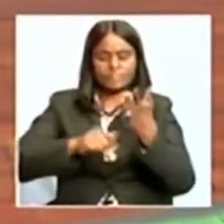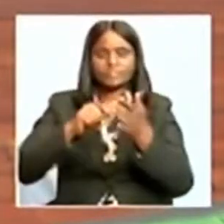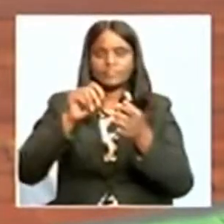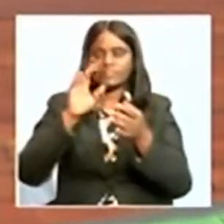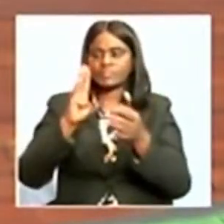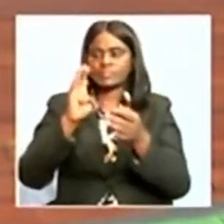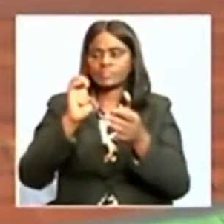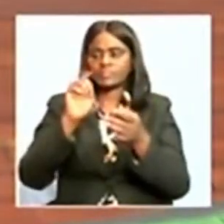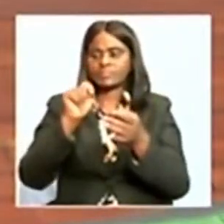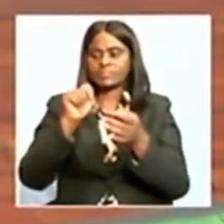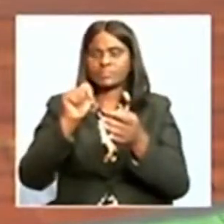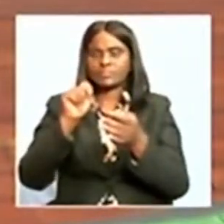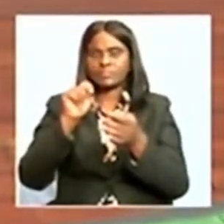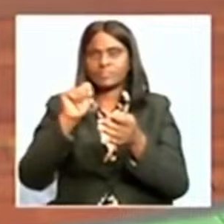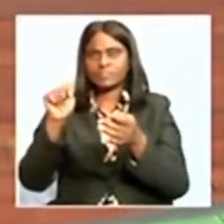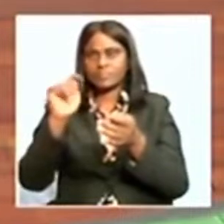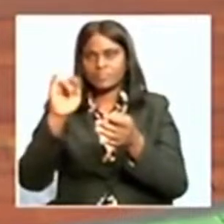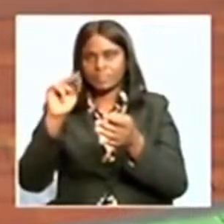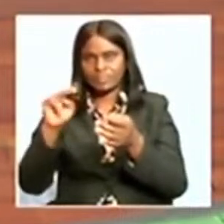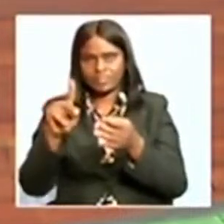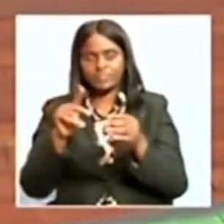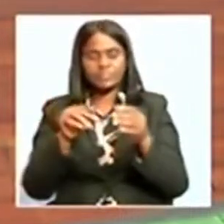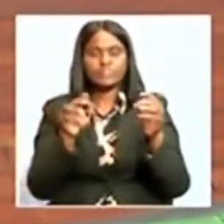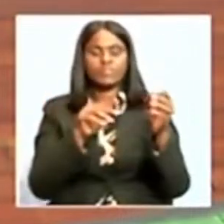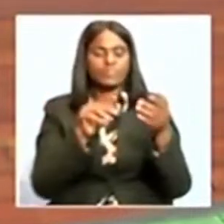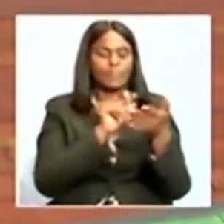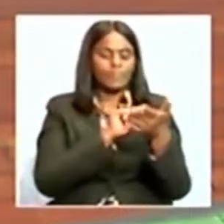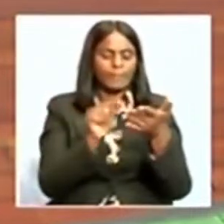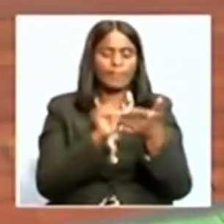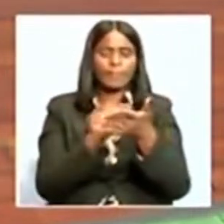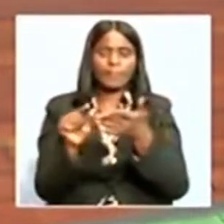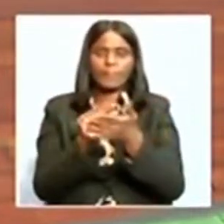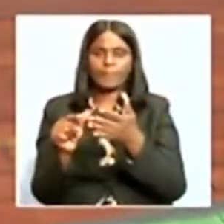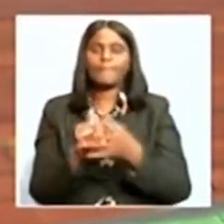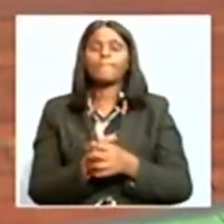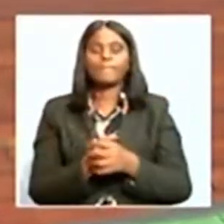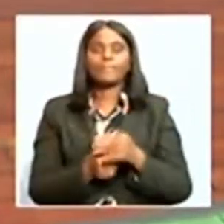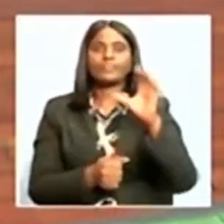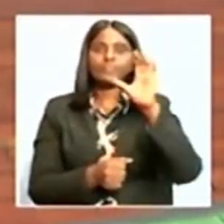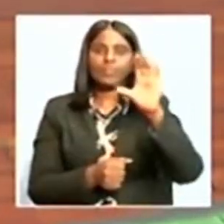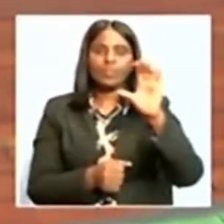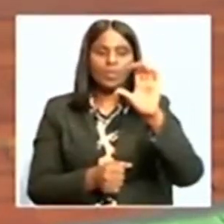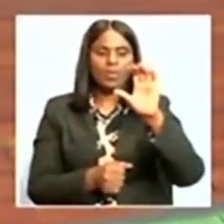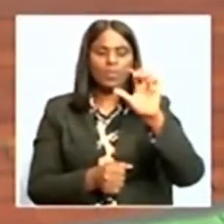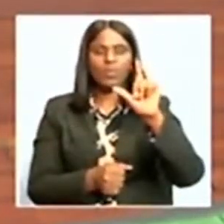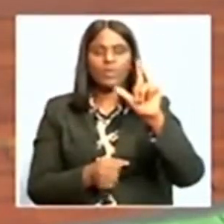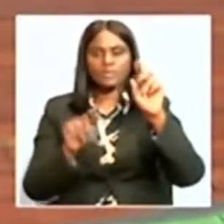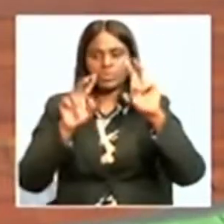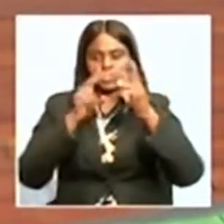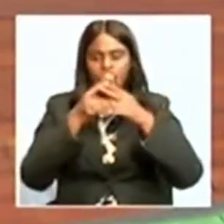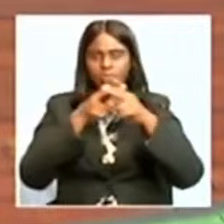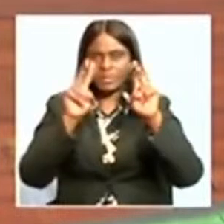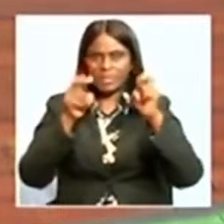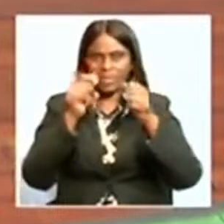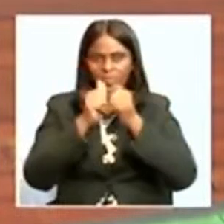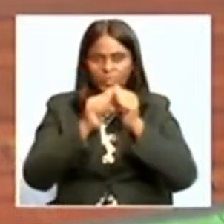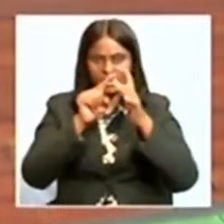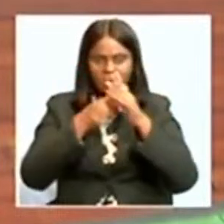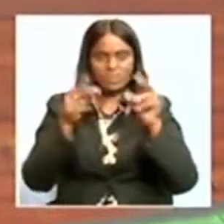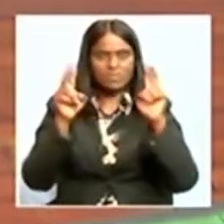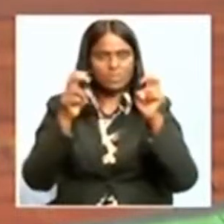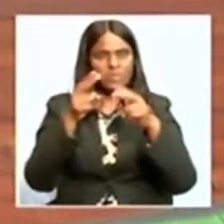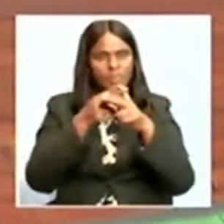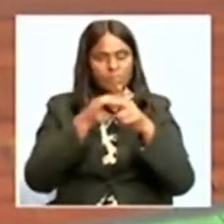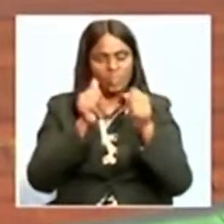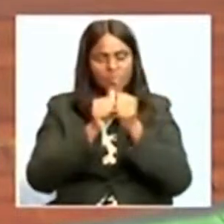betting. We proceed to the specific clauses of the bill. Clause 1 is the short title and commencement, which provides for the short title